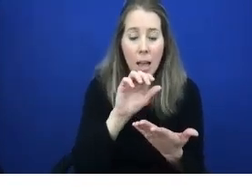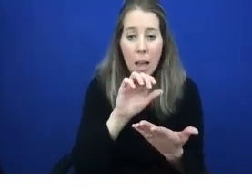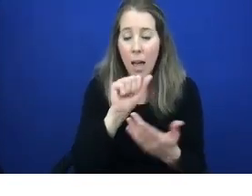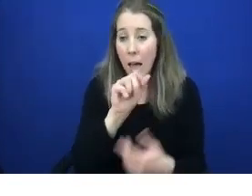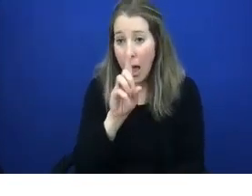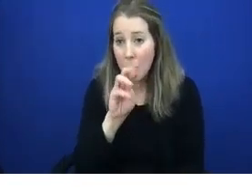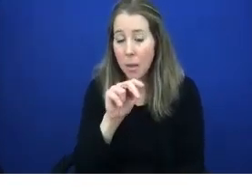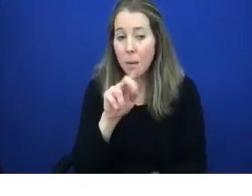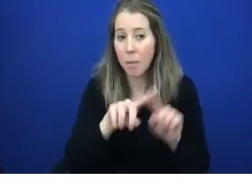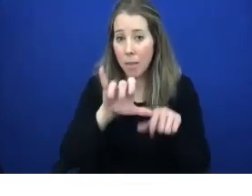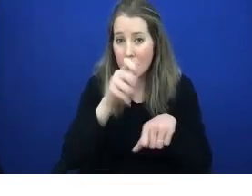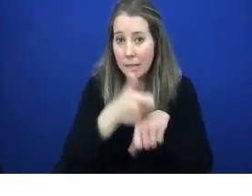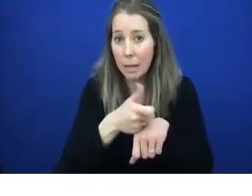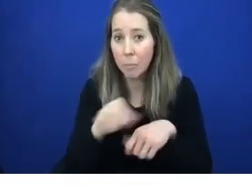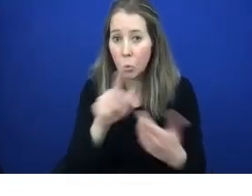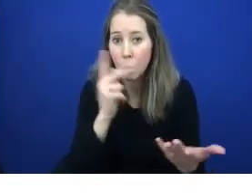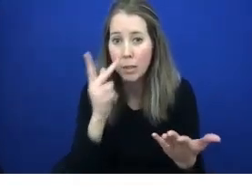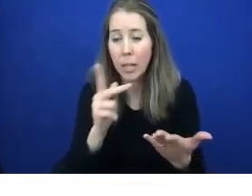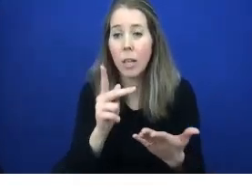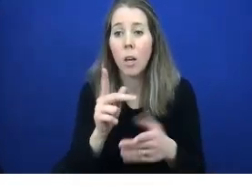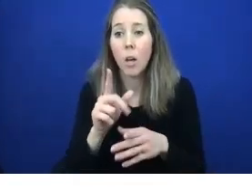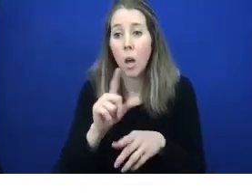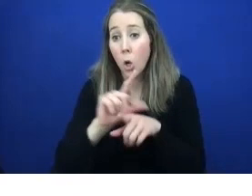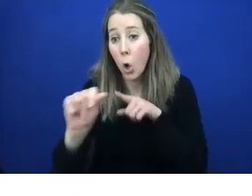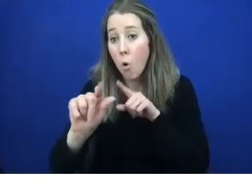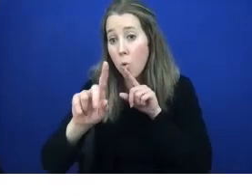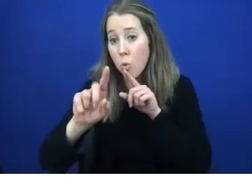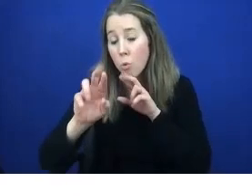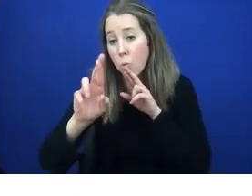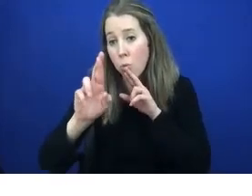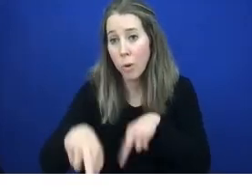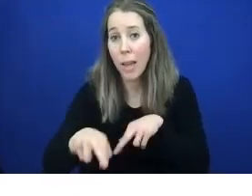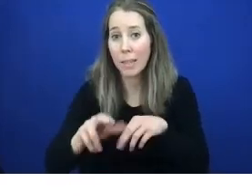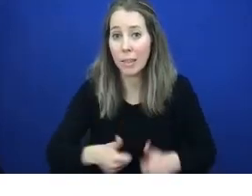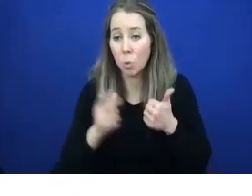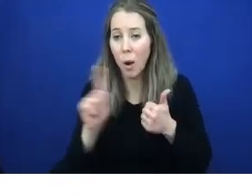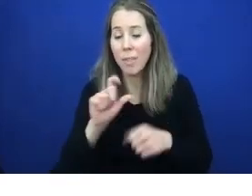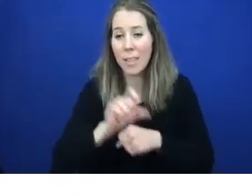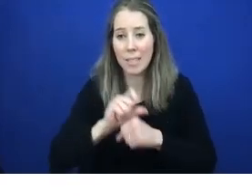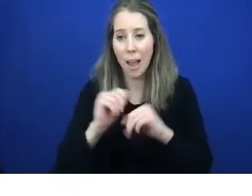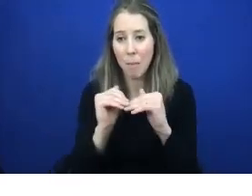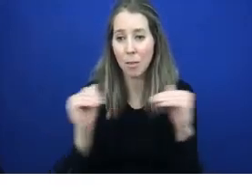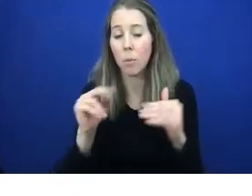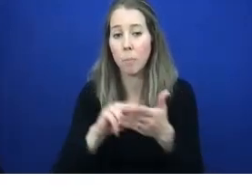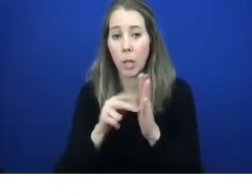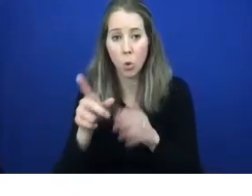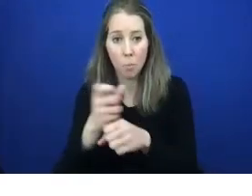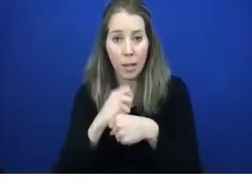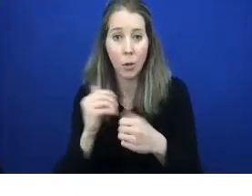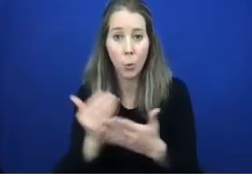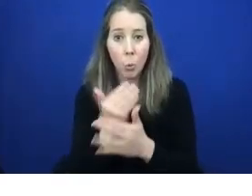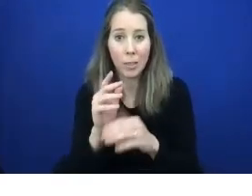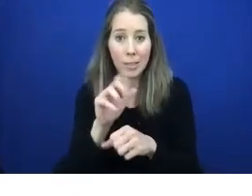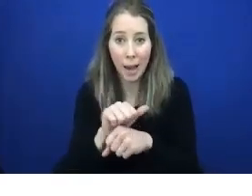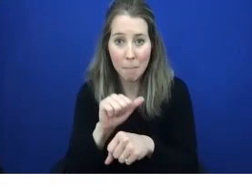you'll see that GoReact lives at the assignment level. So anytime that you're creating a new assignment,